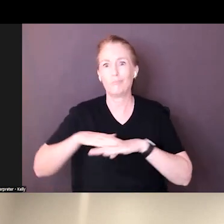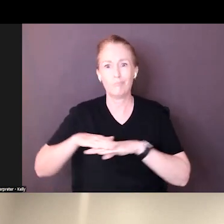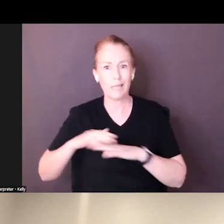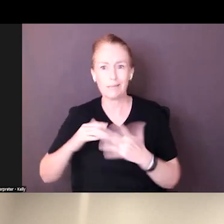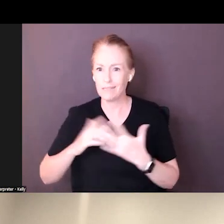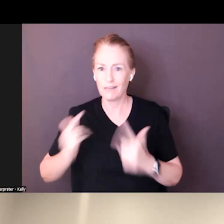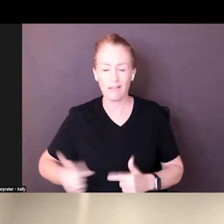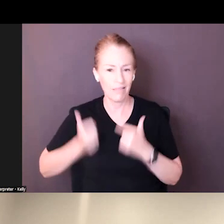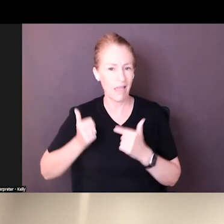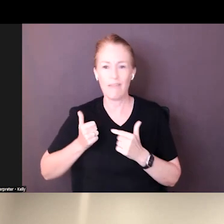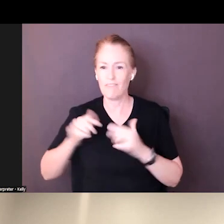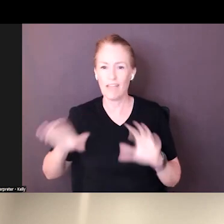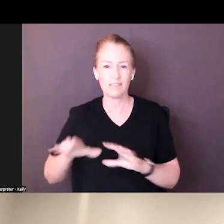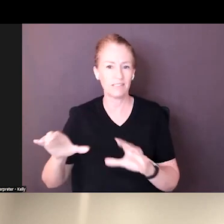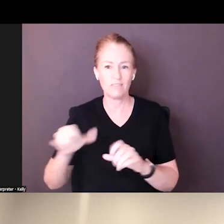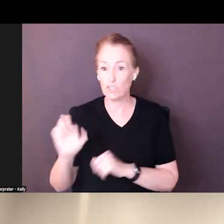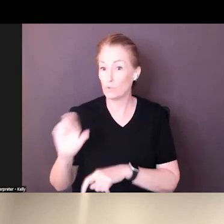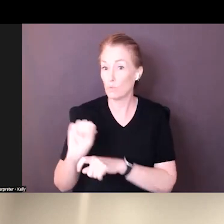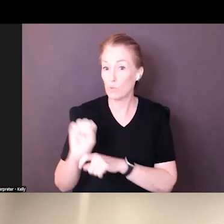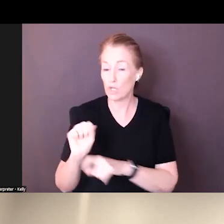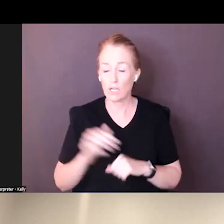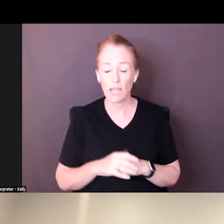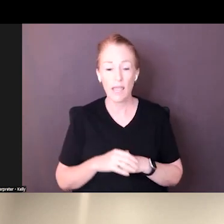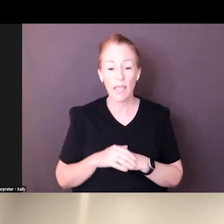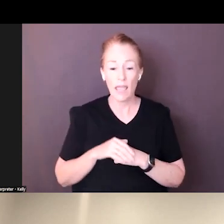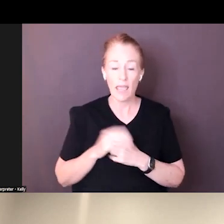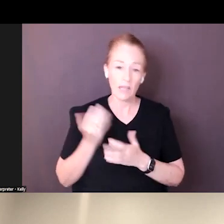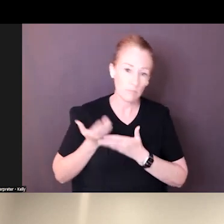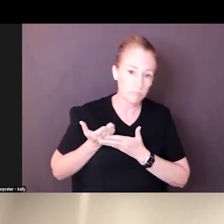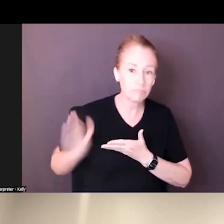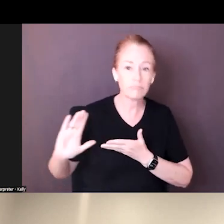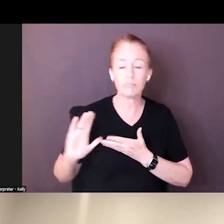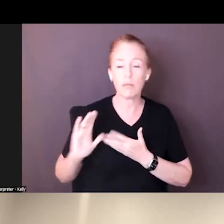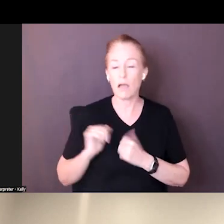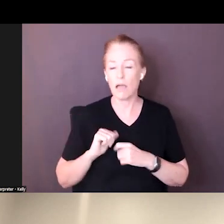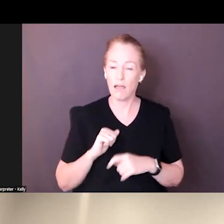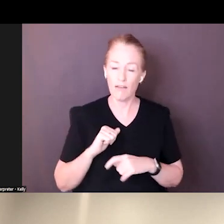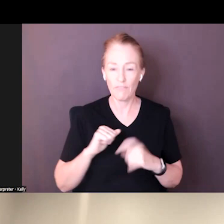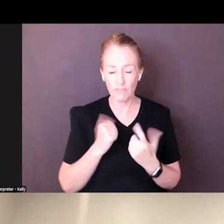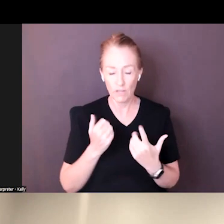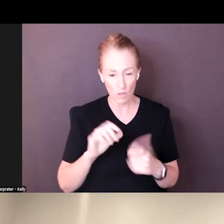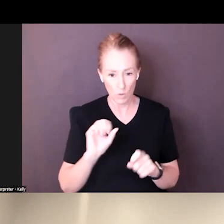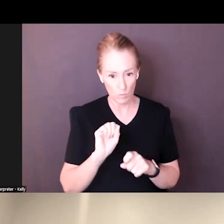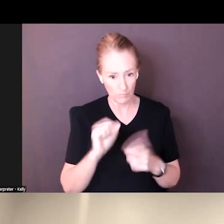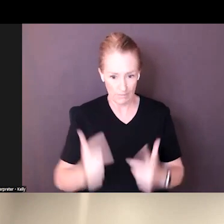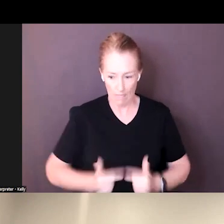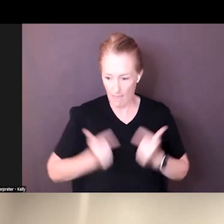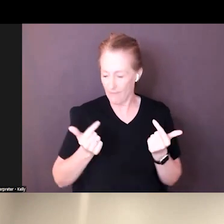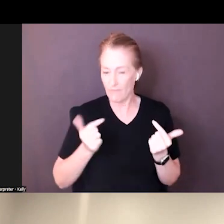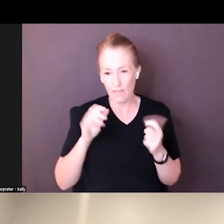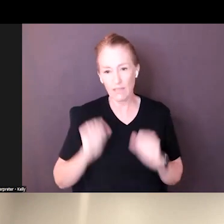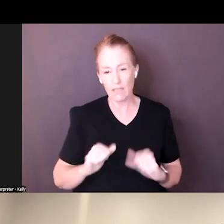work. And being shut out of social and economic life costs the person, their families, and loved ones, and society as